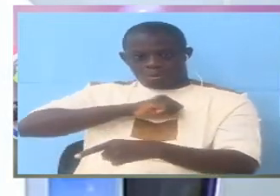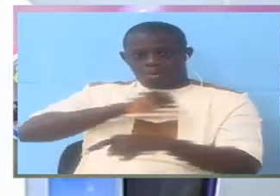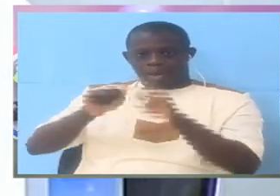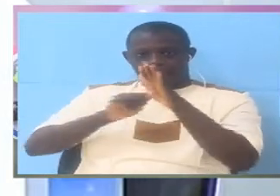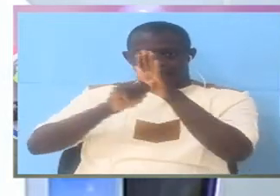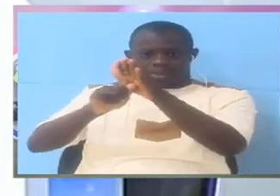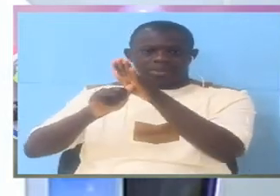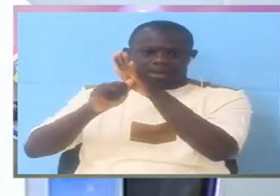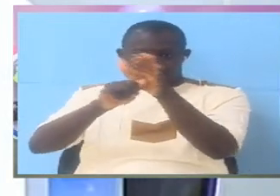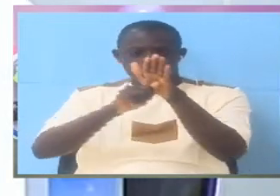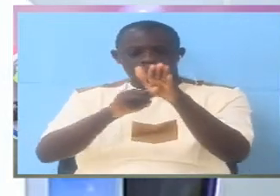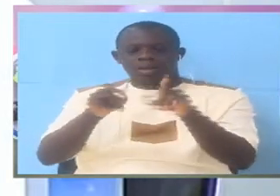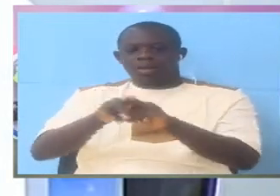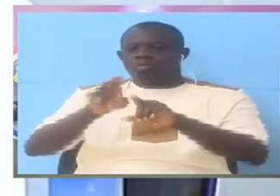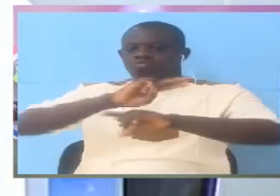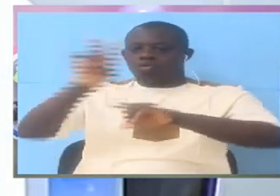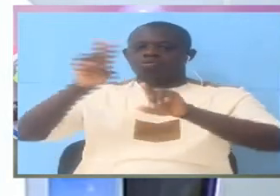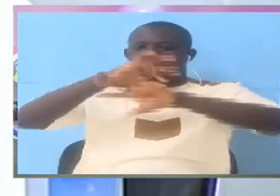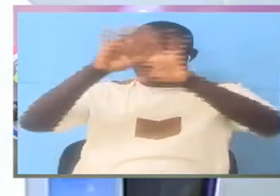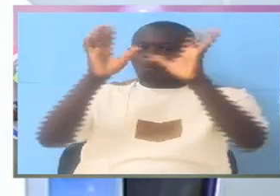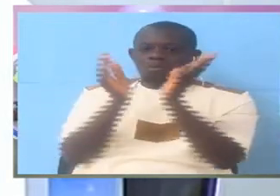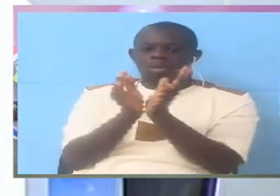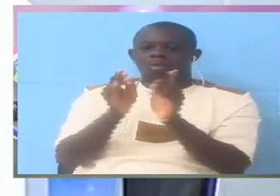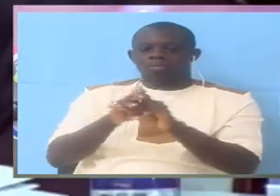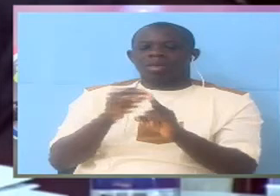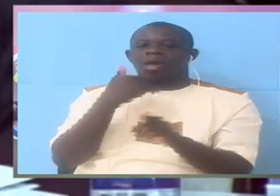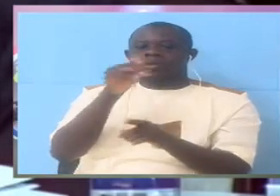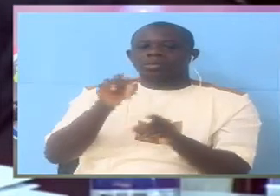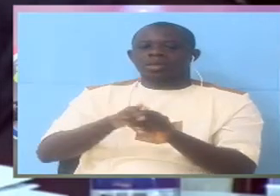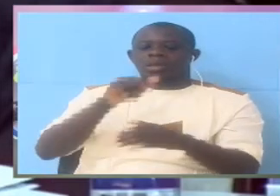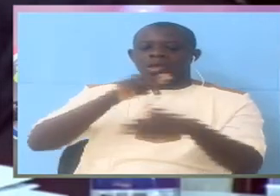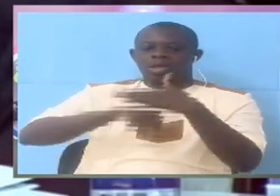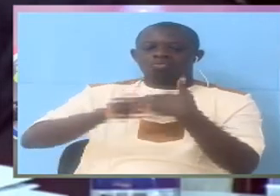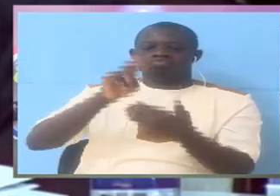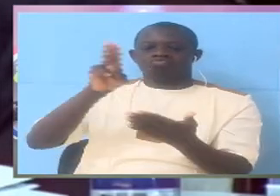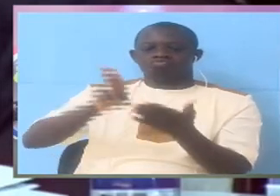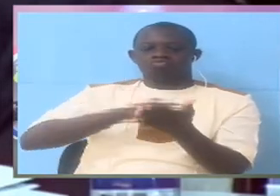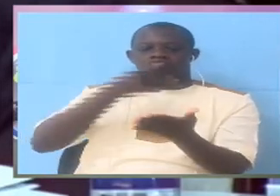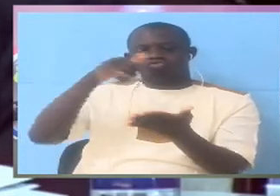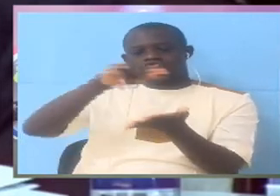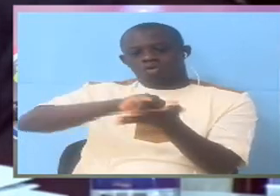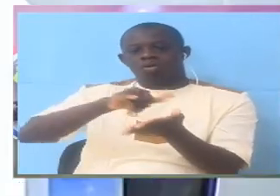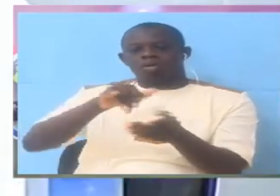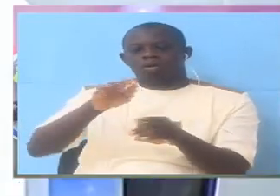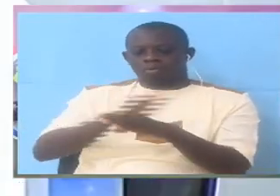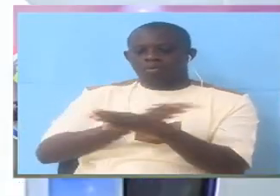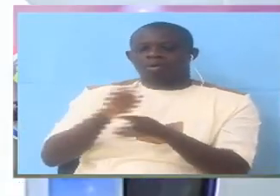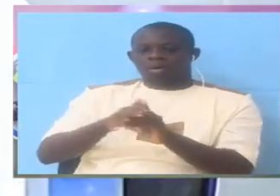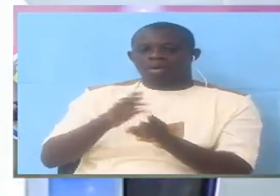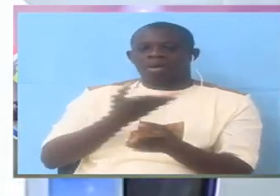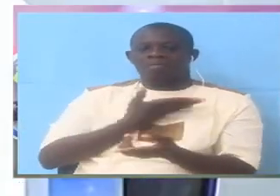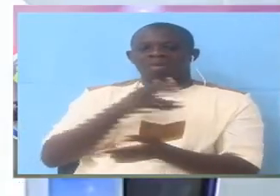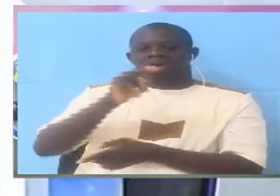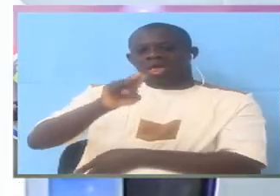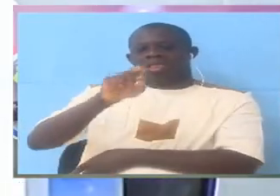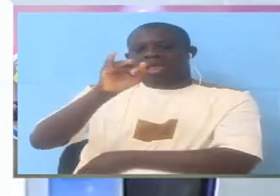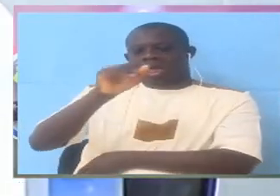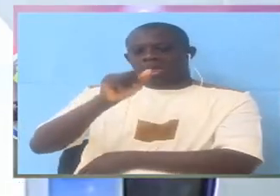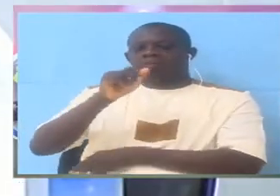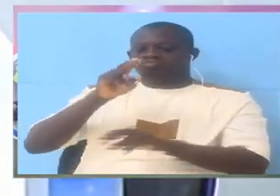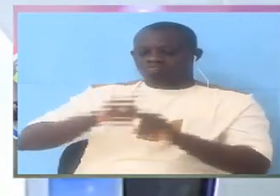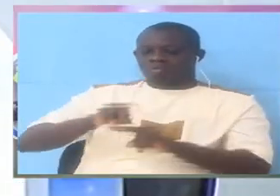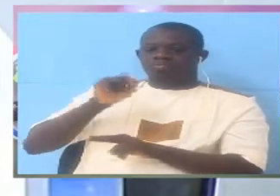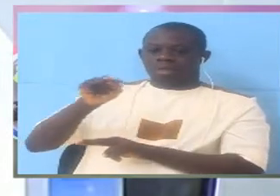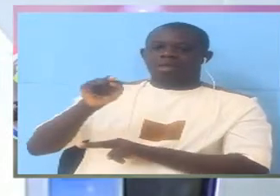them. So in New York, you would have an NIA official sitting in the UN